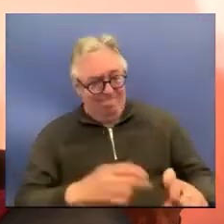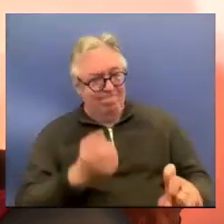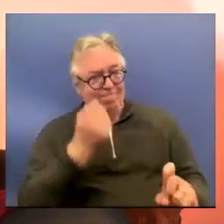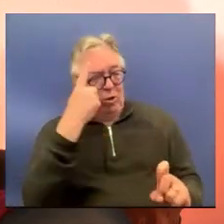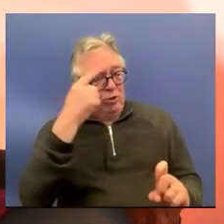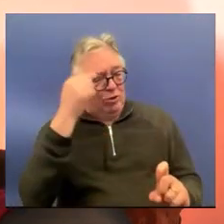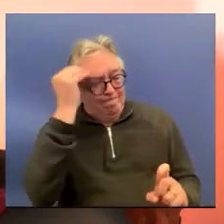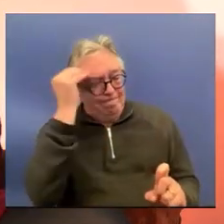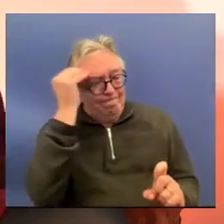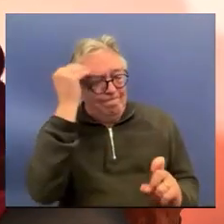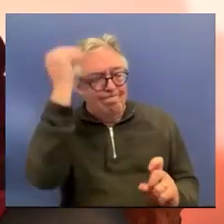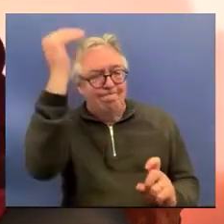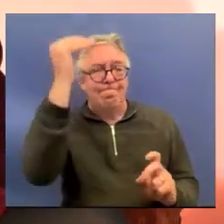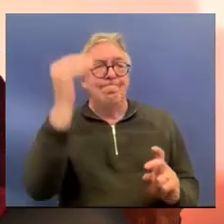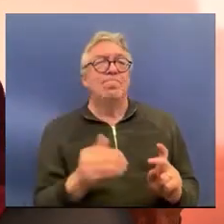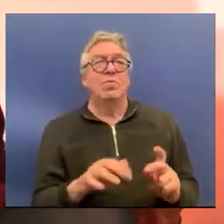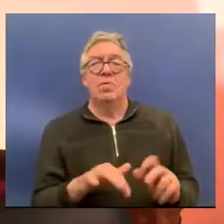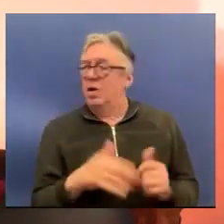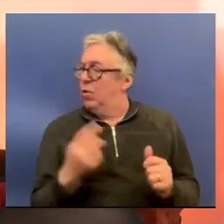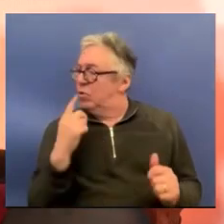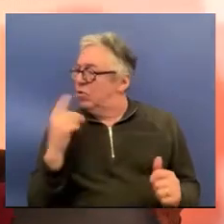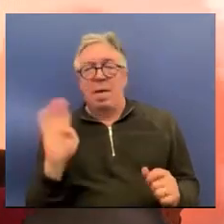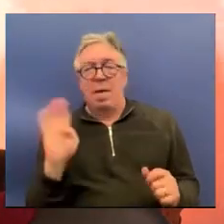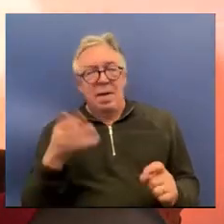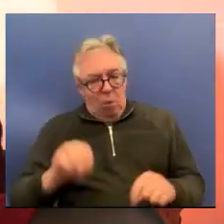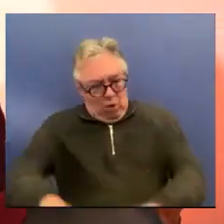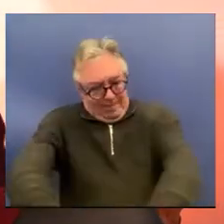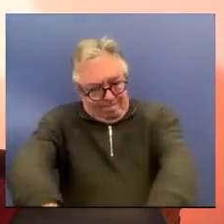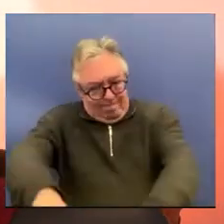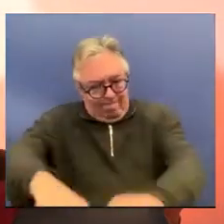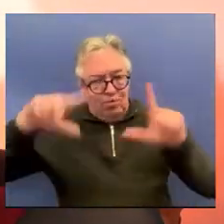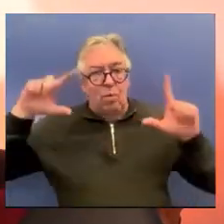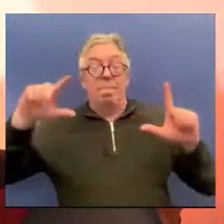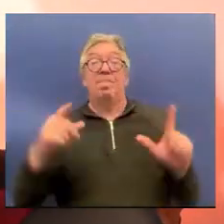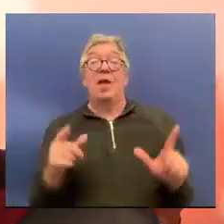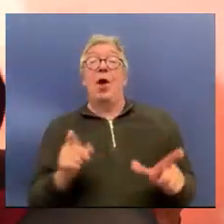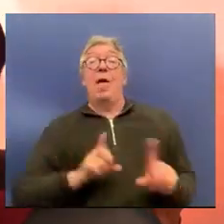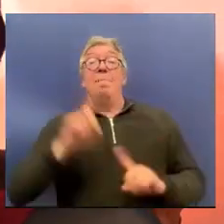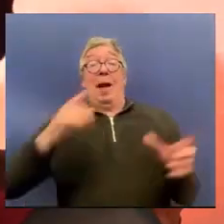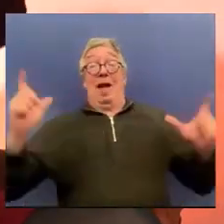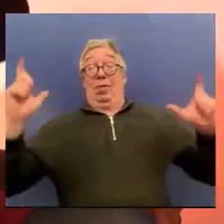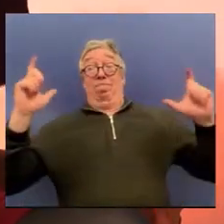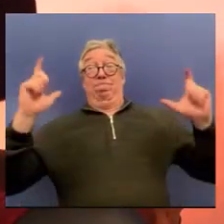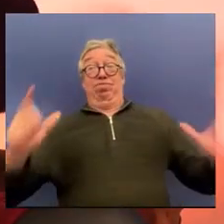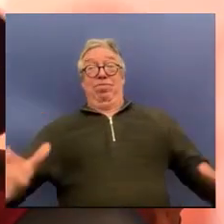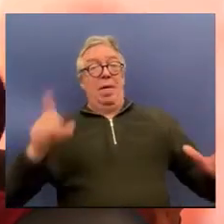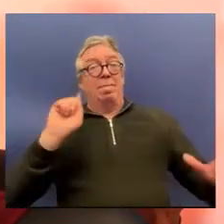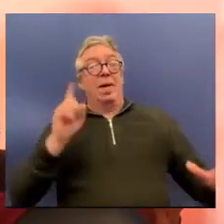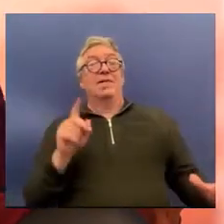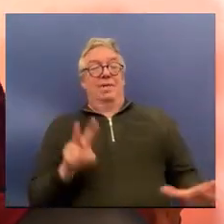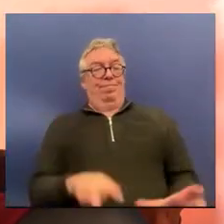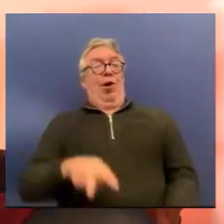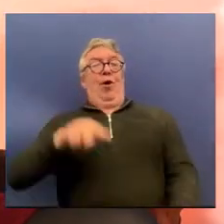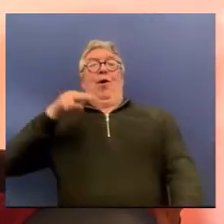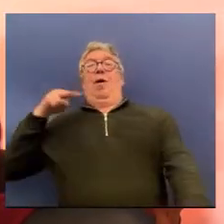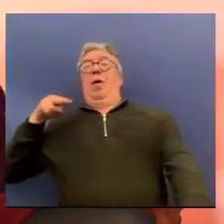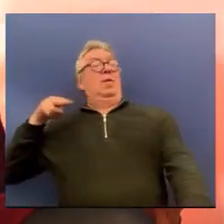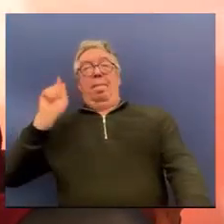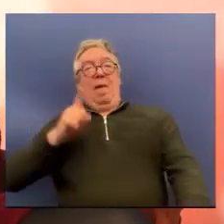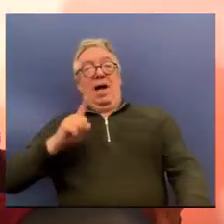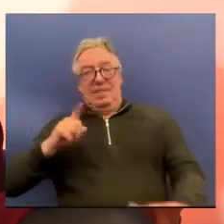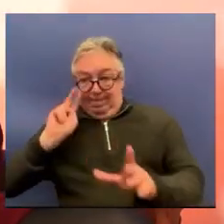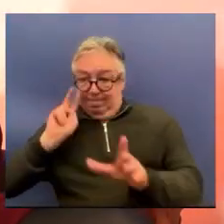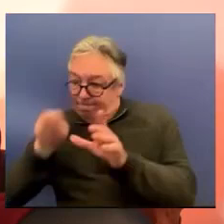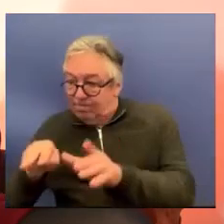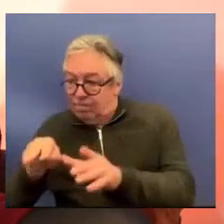How do you say? Zoom in the neighborhoods, because if you overlook the city, it could not make so much